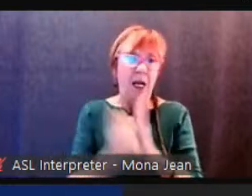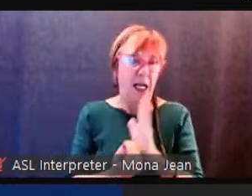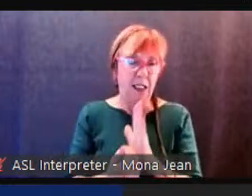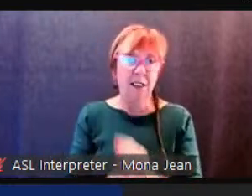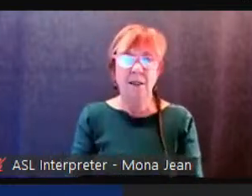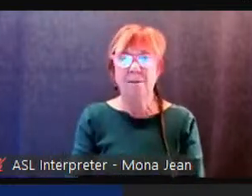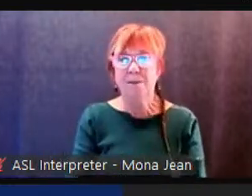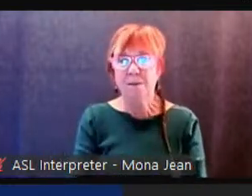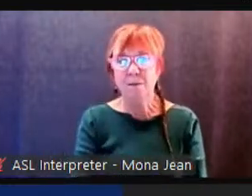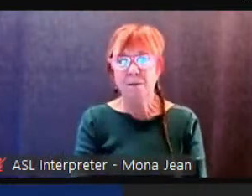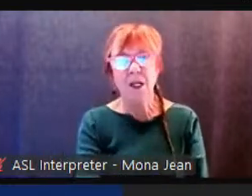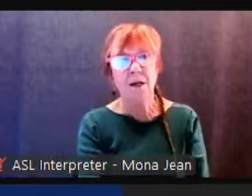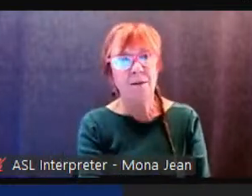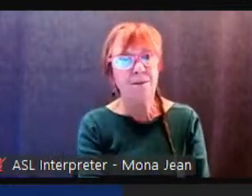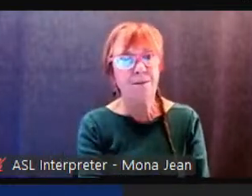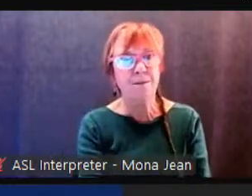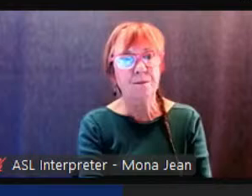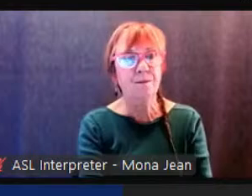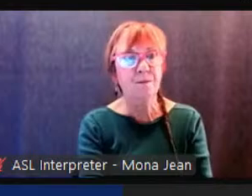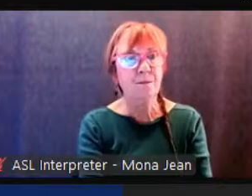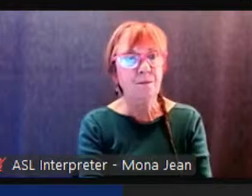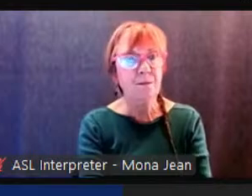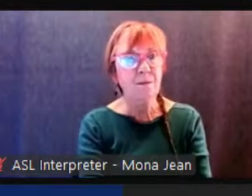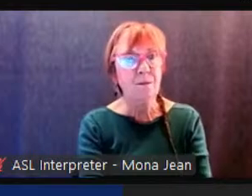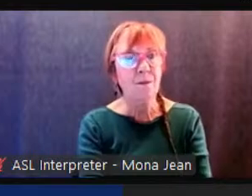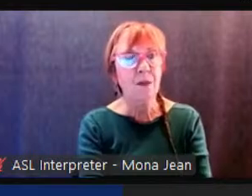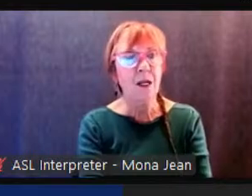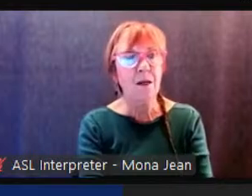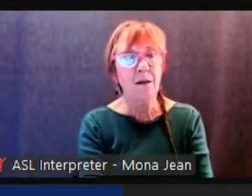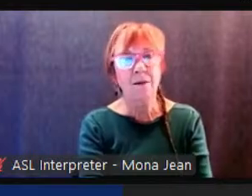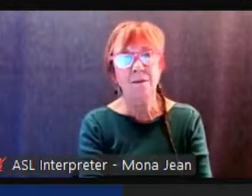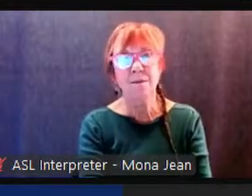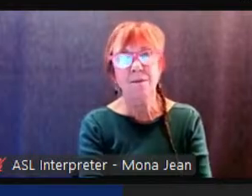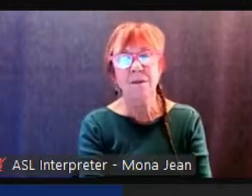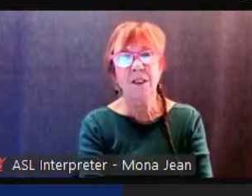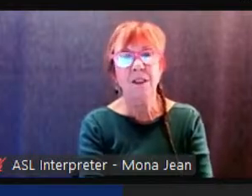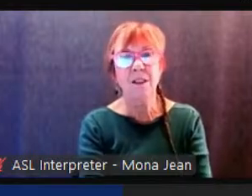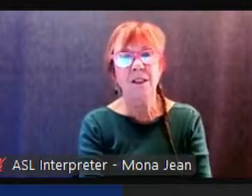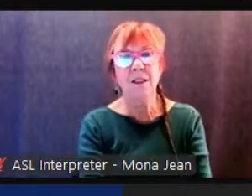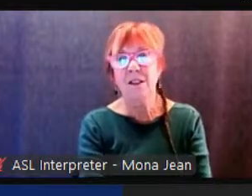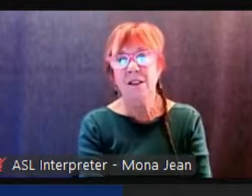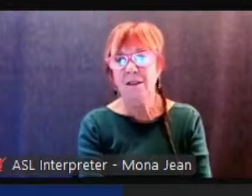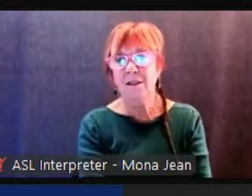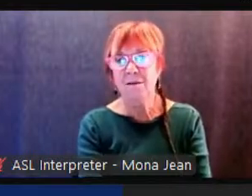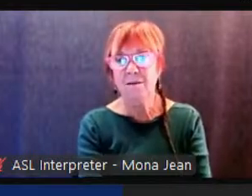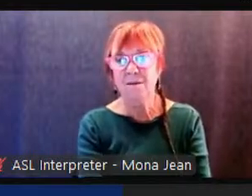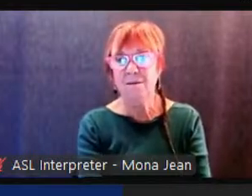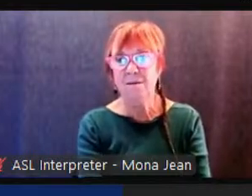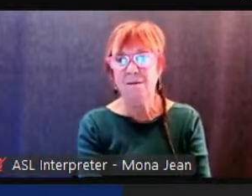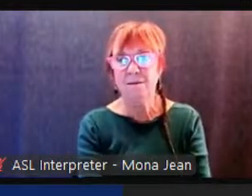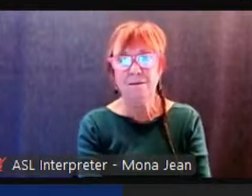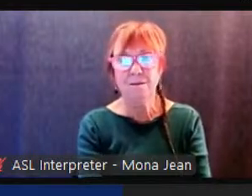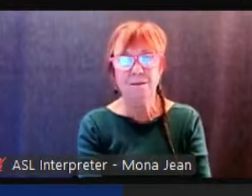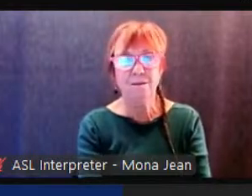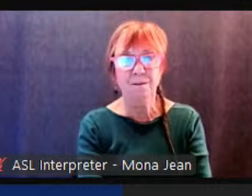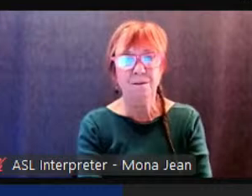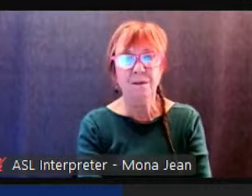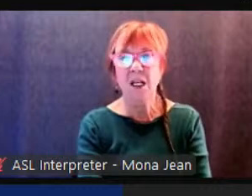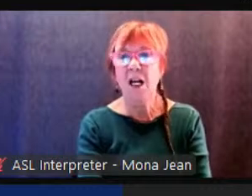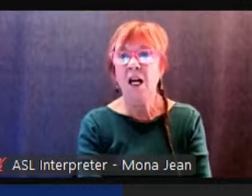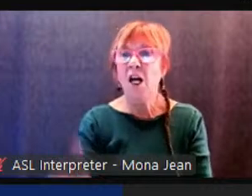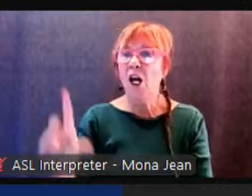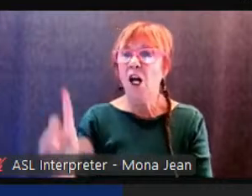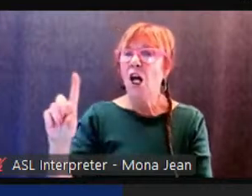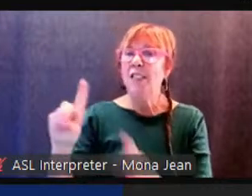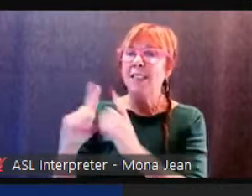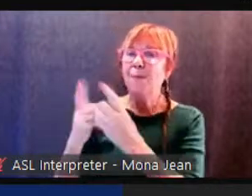you. The next question, Supervisor Barger had mentioned in the beginning, this is for the Department of Insurance, and I see, Julia, we